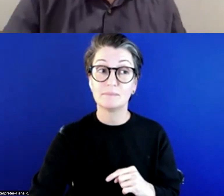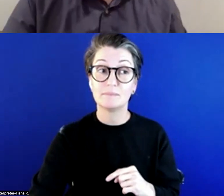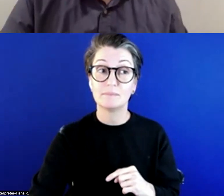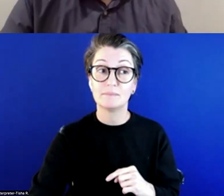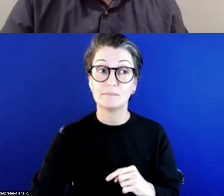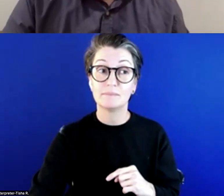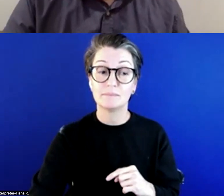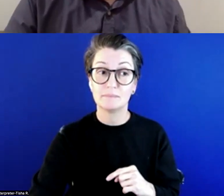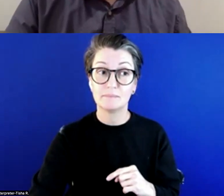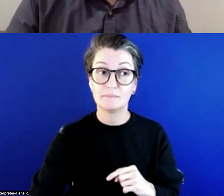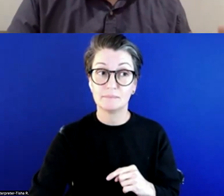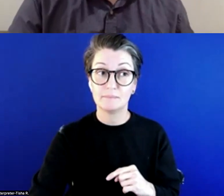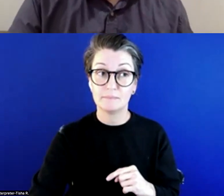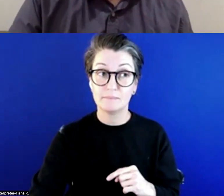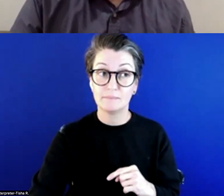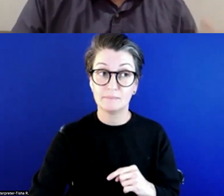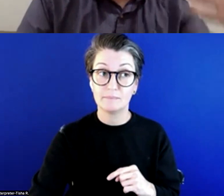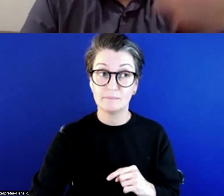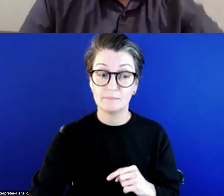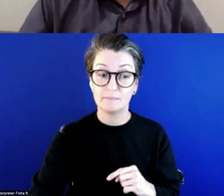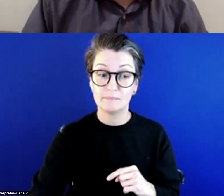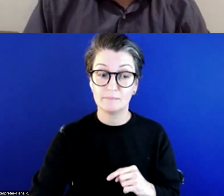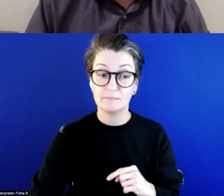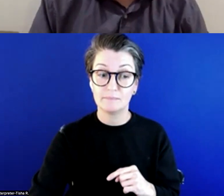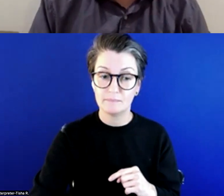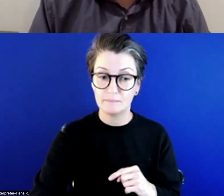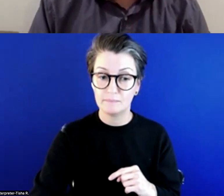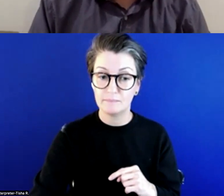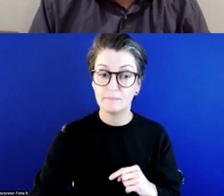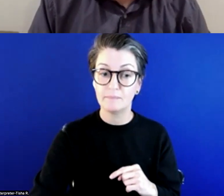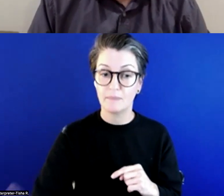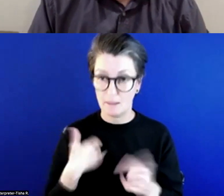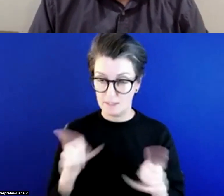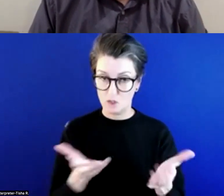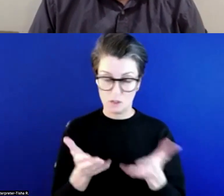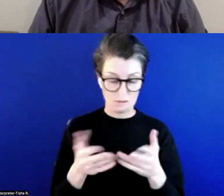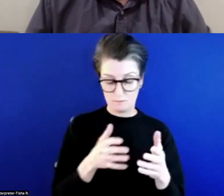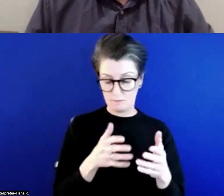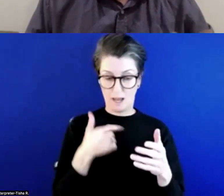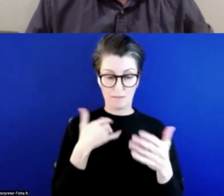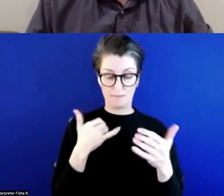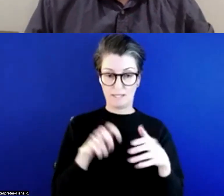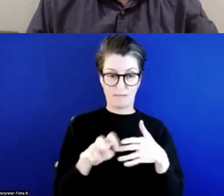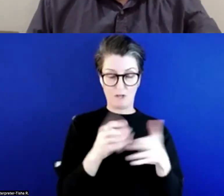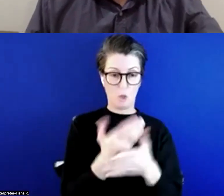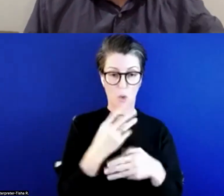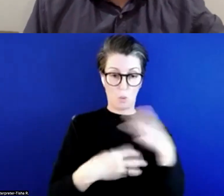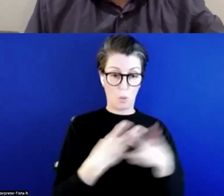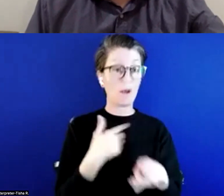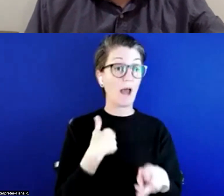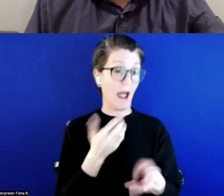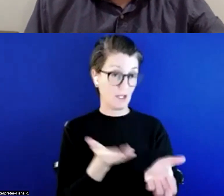actually served with Catherine Lewis in the Army bands. And so finding a way